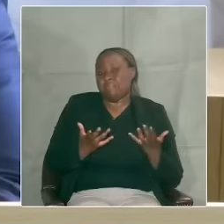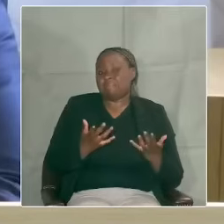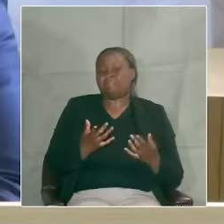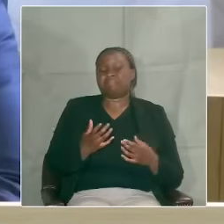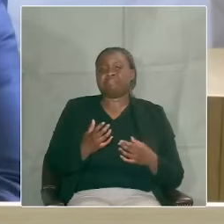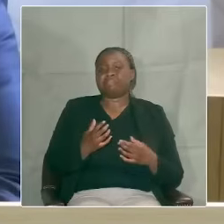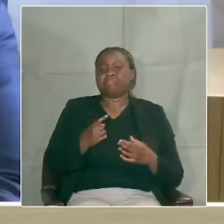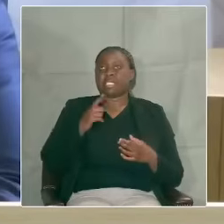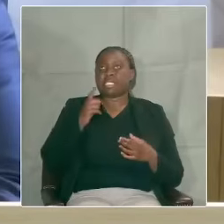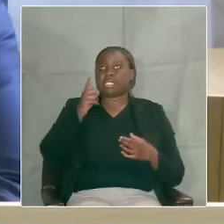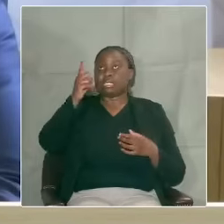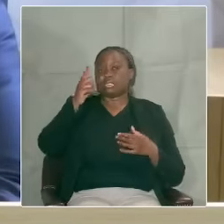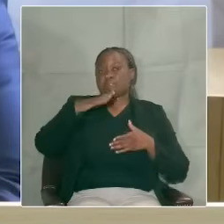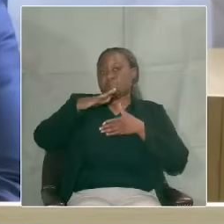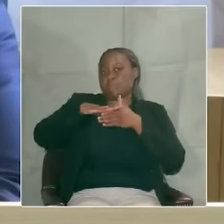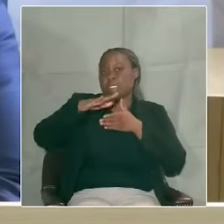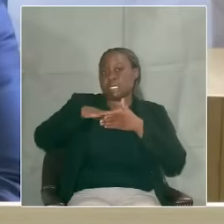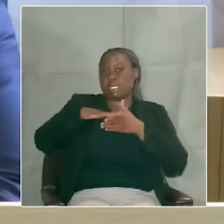informed it,